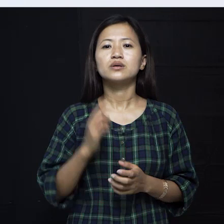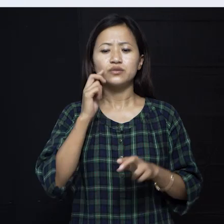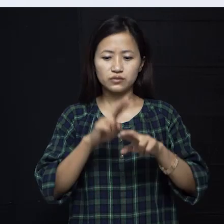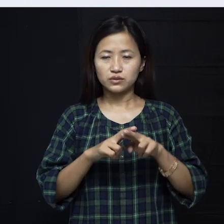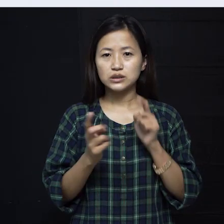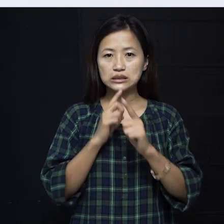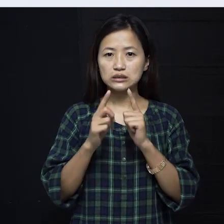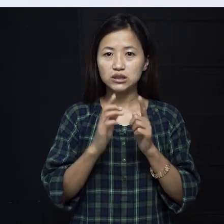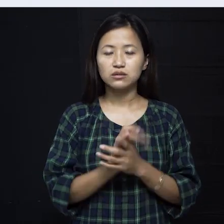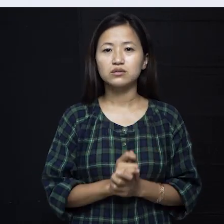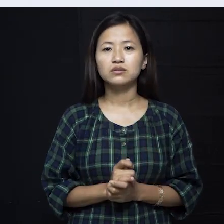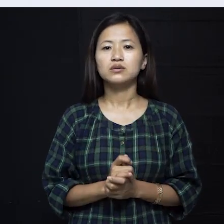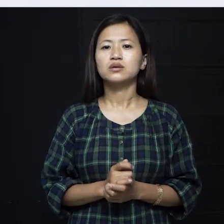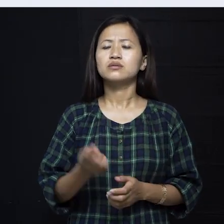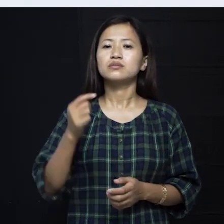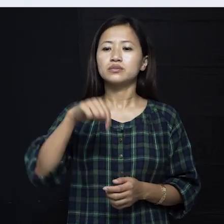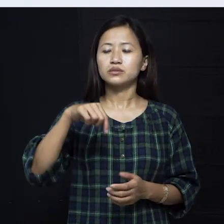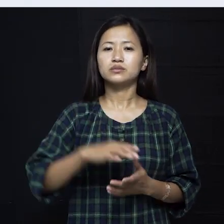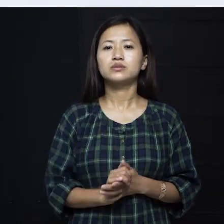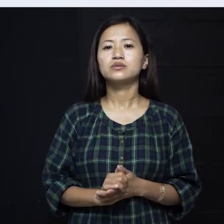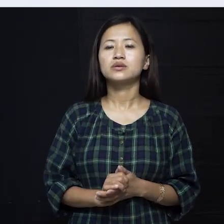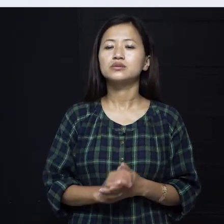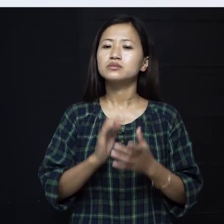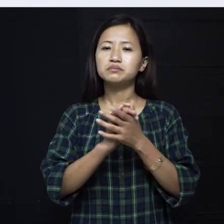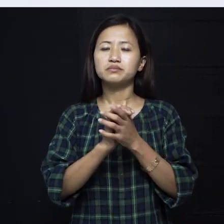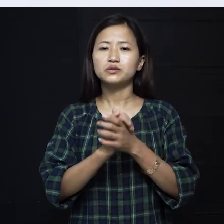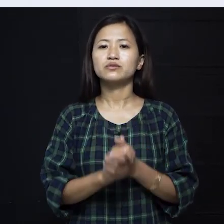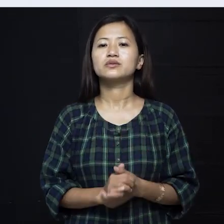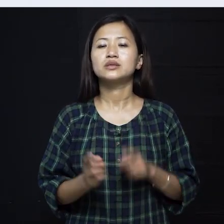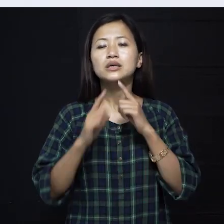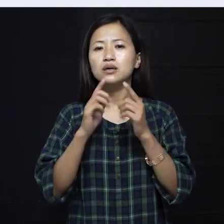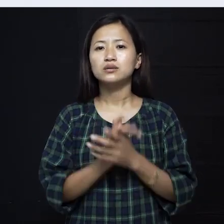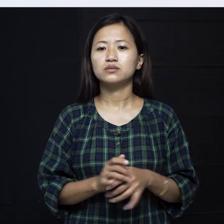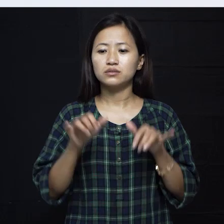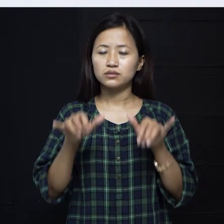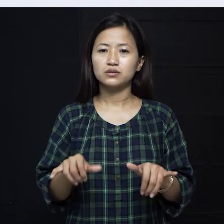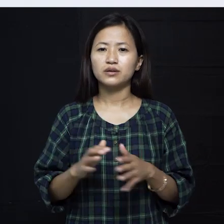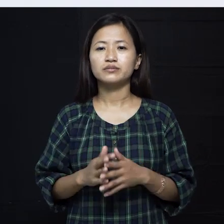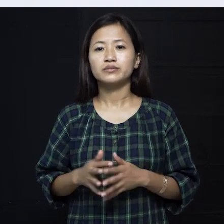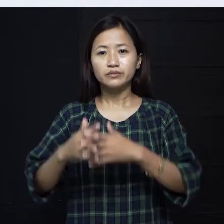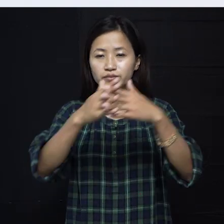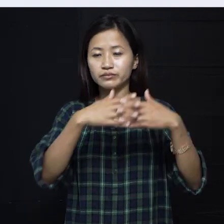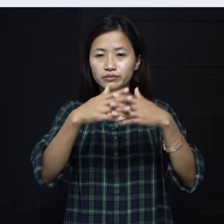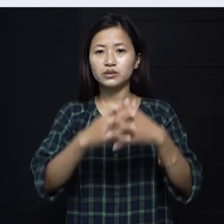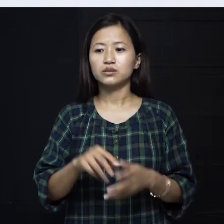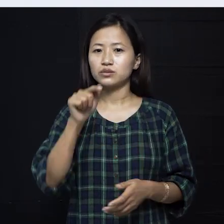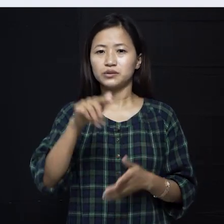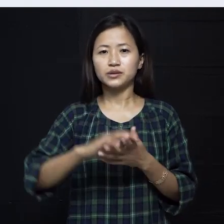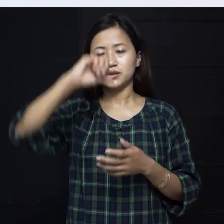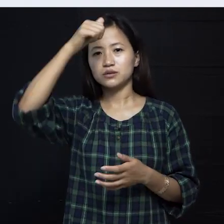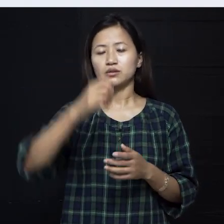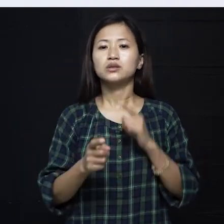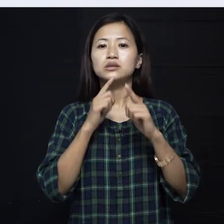talk, okay, now in the present day, if you want to talk to a friend, let's say your friend is staying in America, you are in India. If